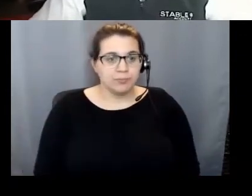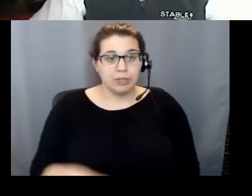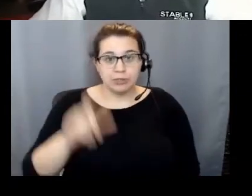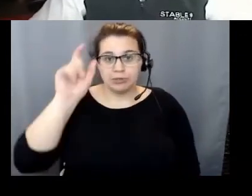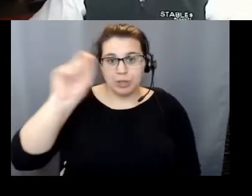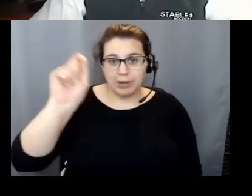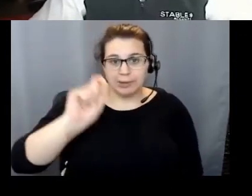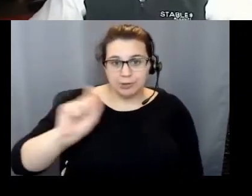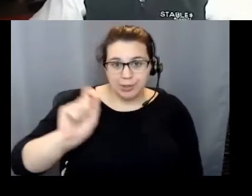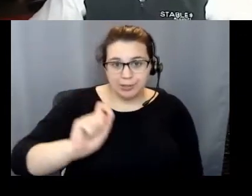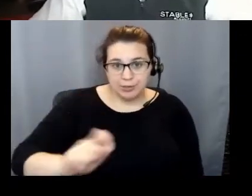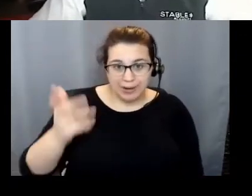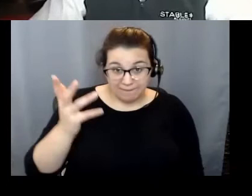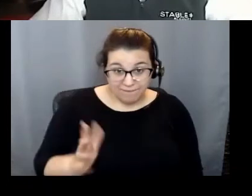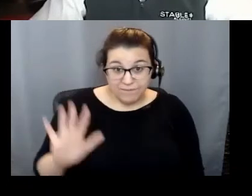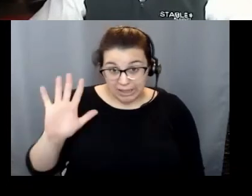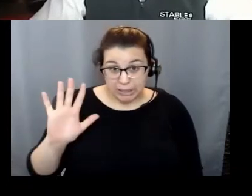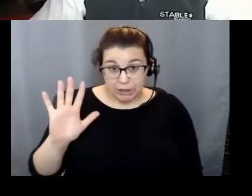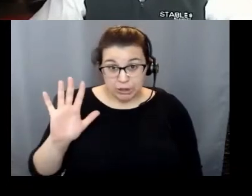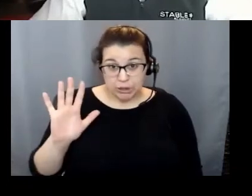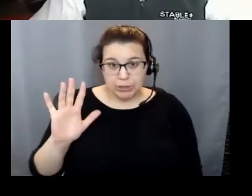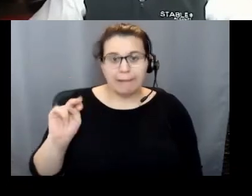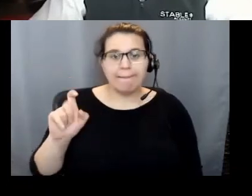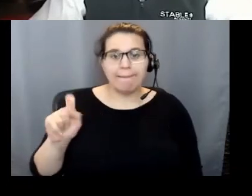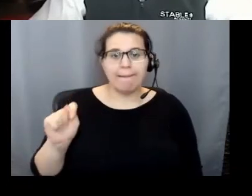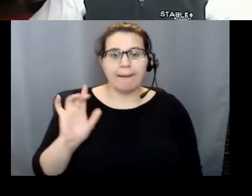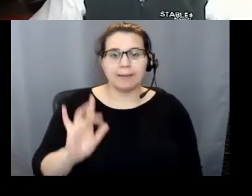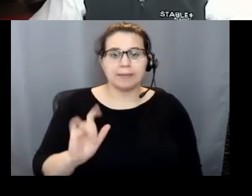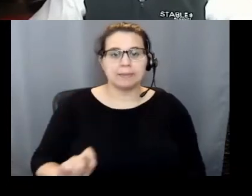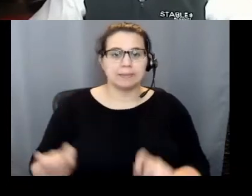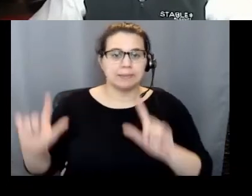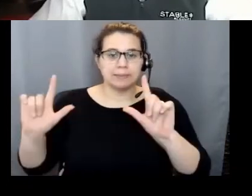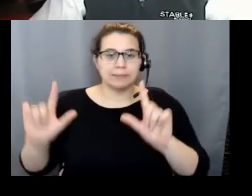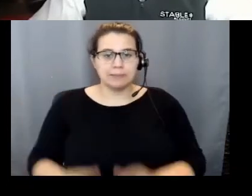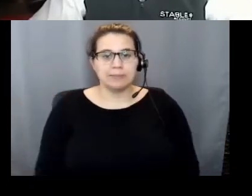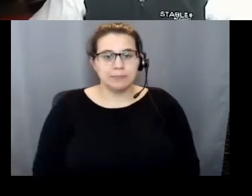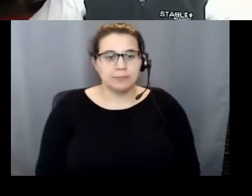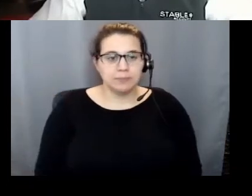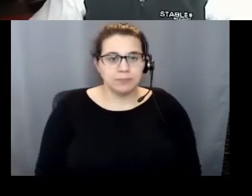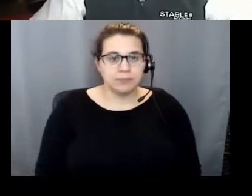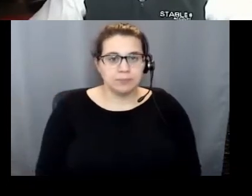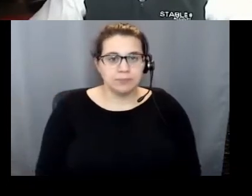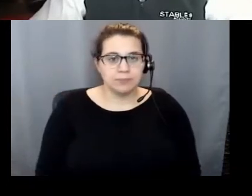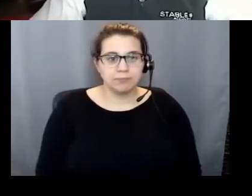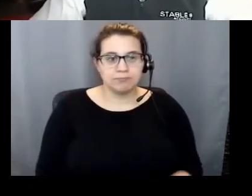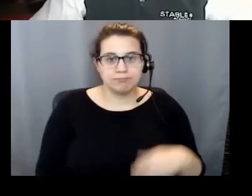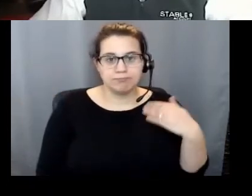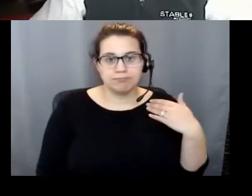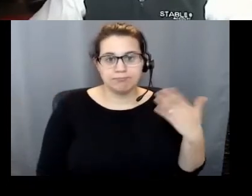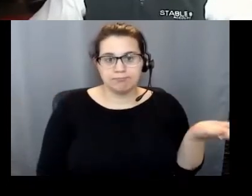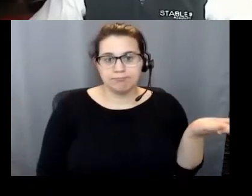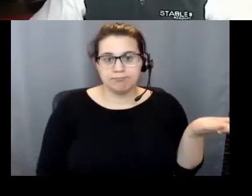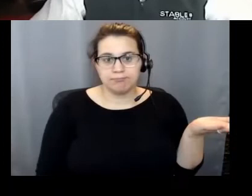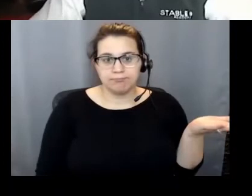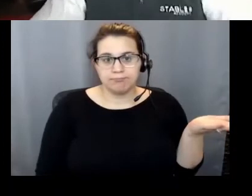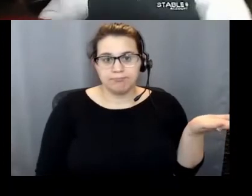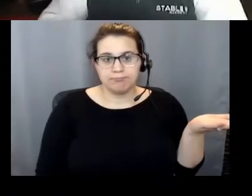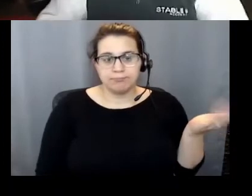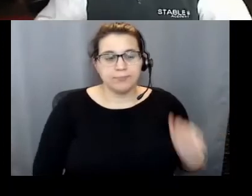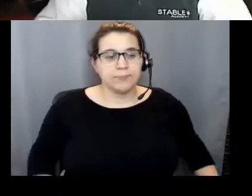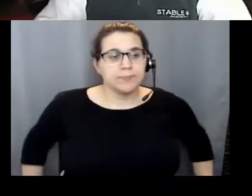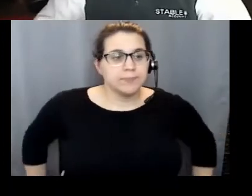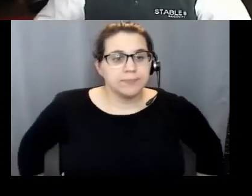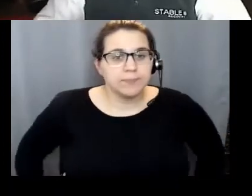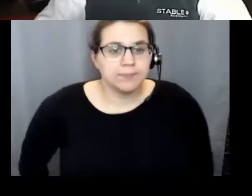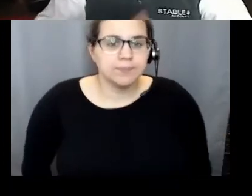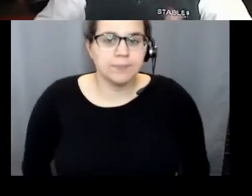eligibility information, you'll click on next, and that will take you over to the following screen. So